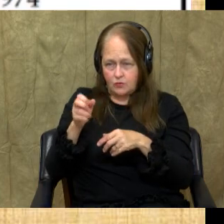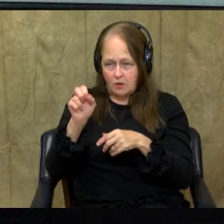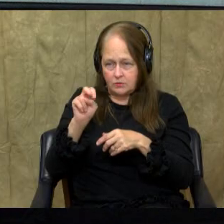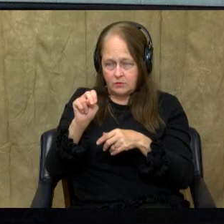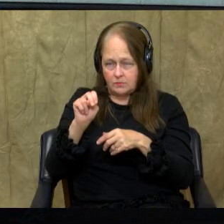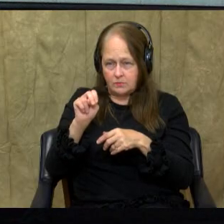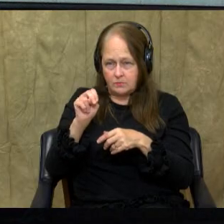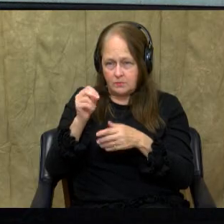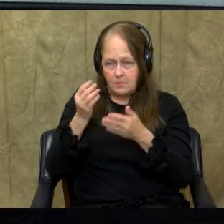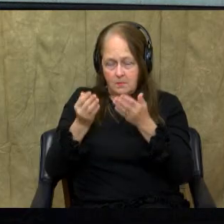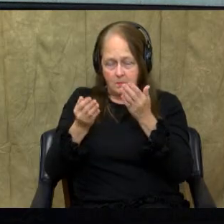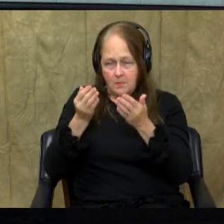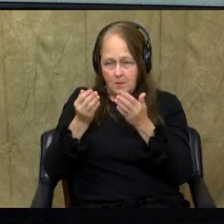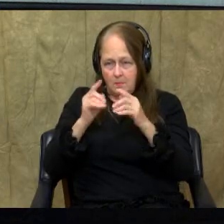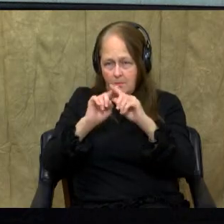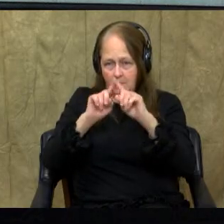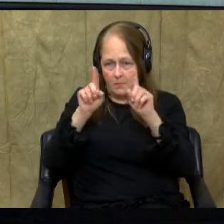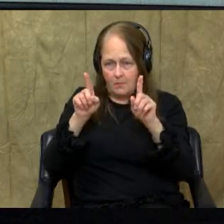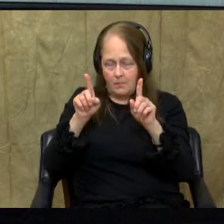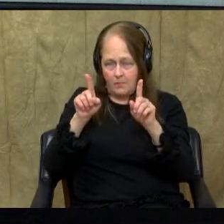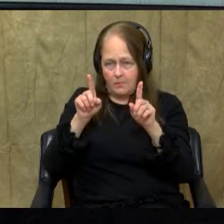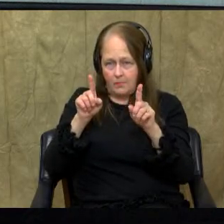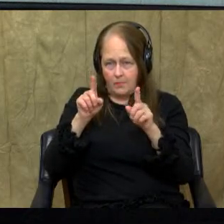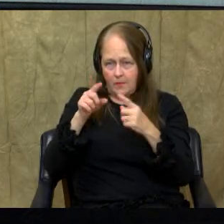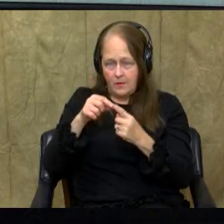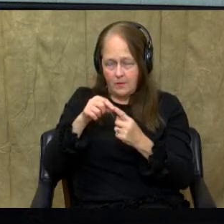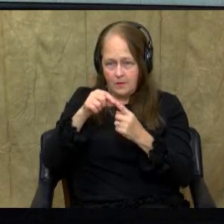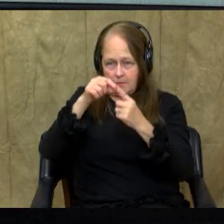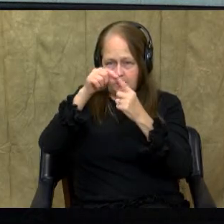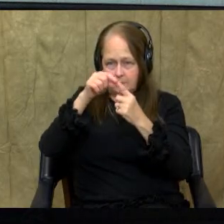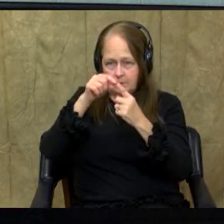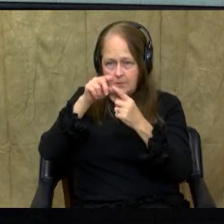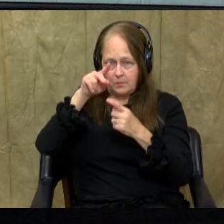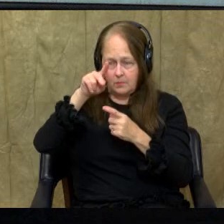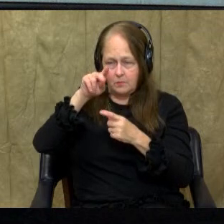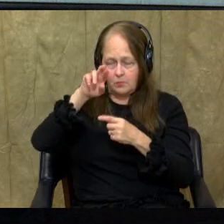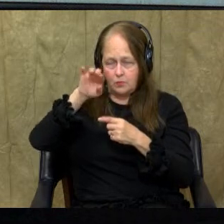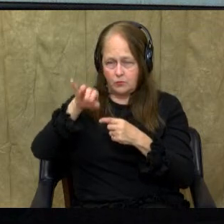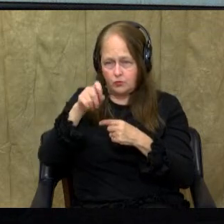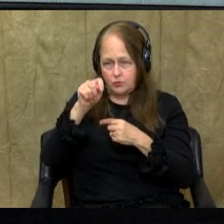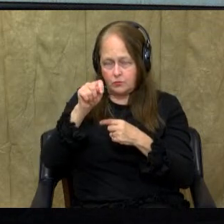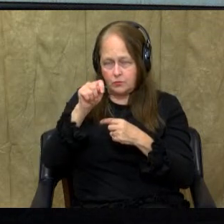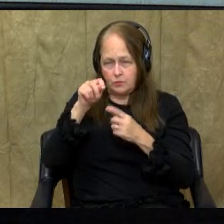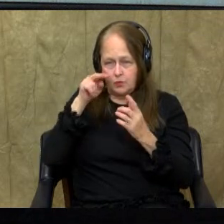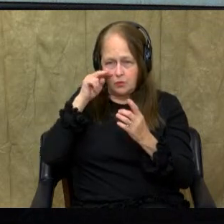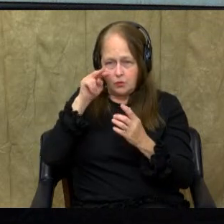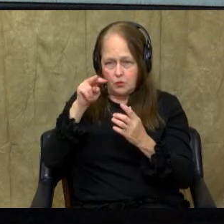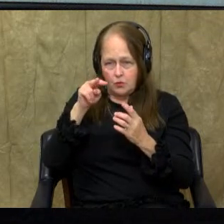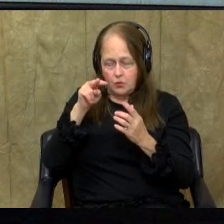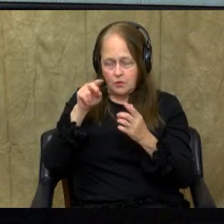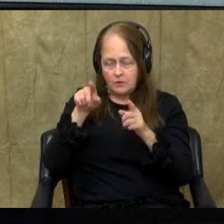as I said before, and the route that is in blue is SNCC. Now, here's my question to you. Let's get these dendrites going.